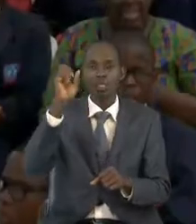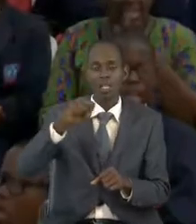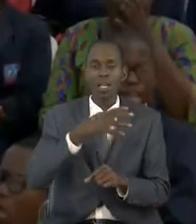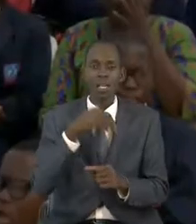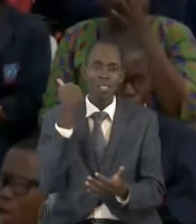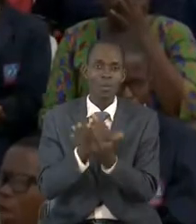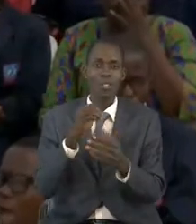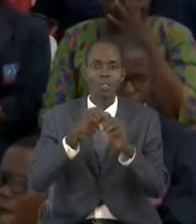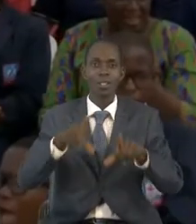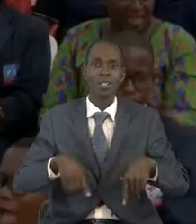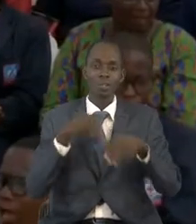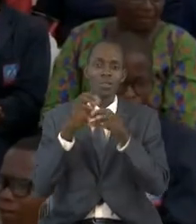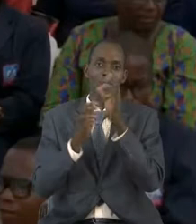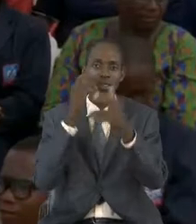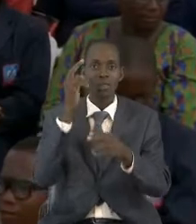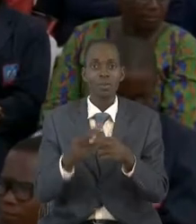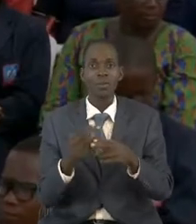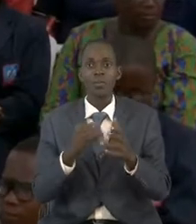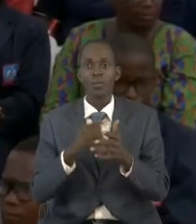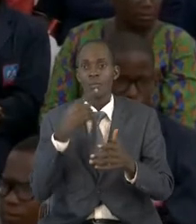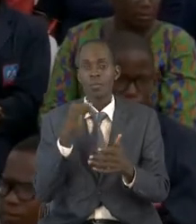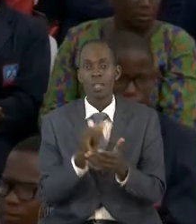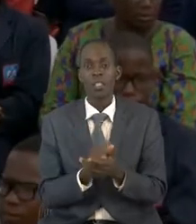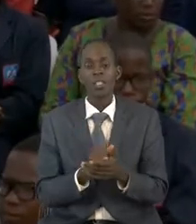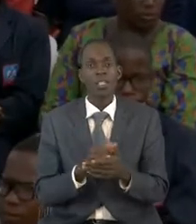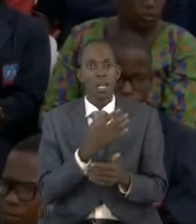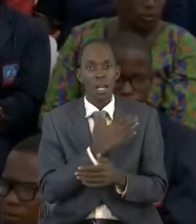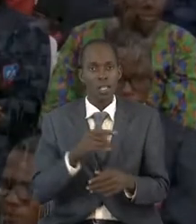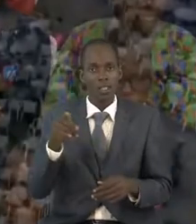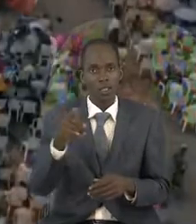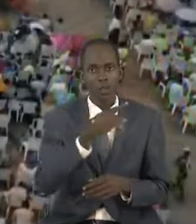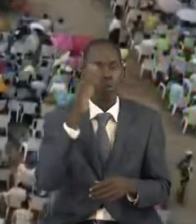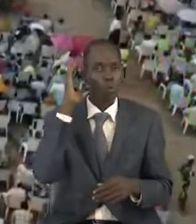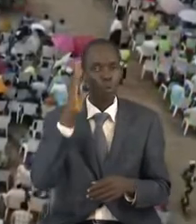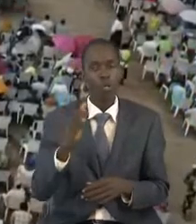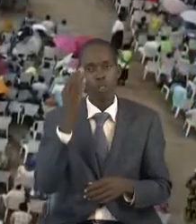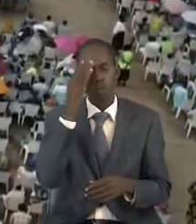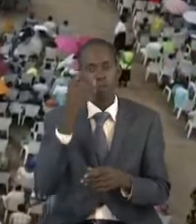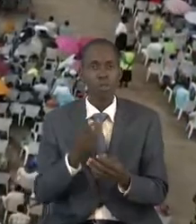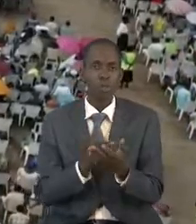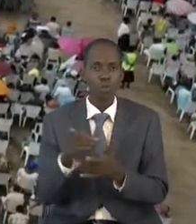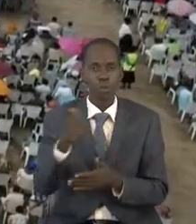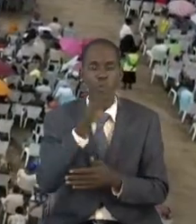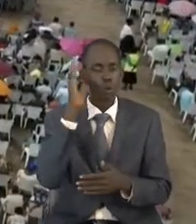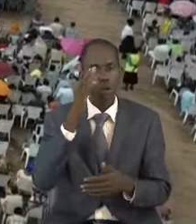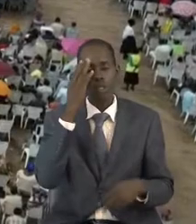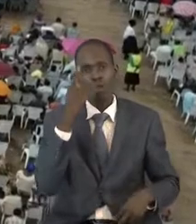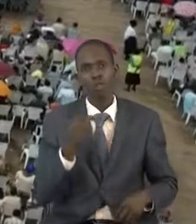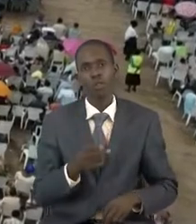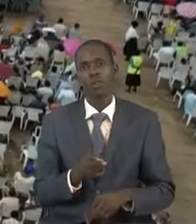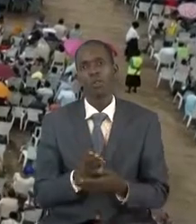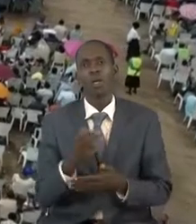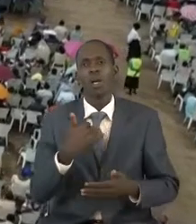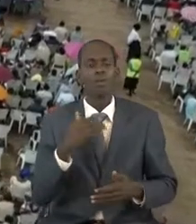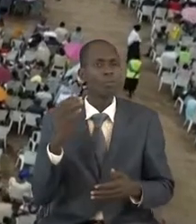Jesus' name. It says, and ye shall know the truth. Ye shall know the truth. Have you found that people, they